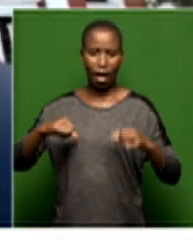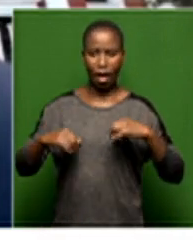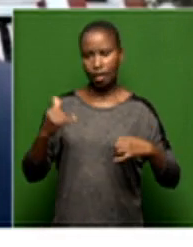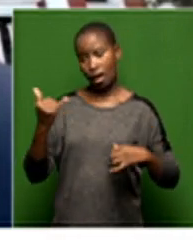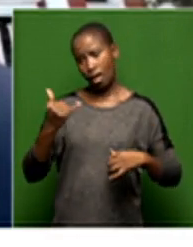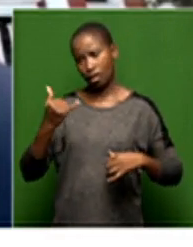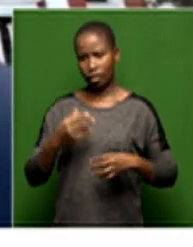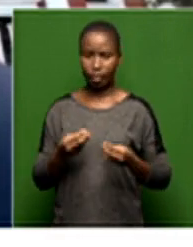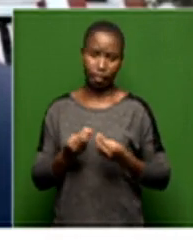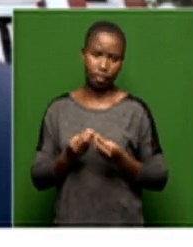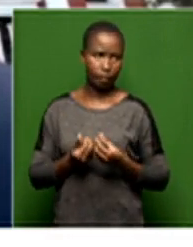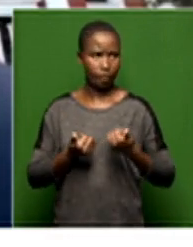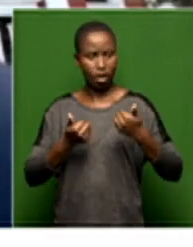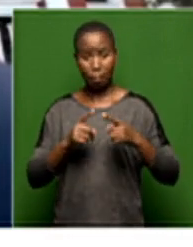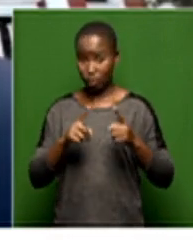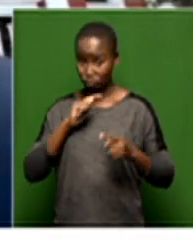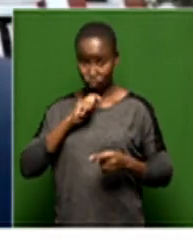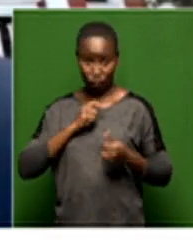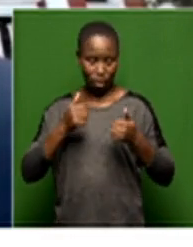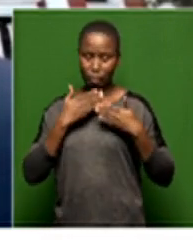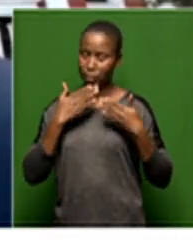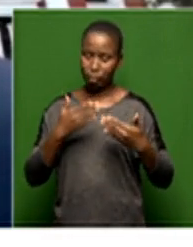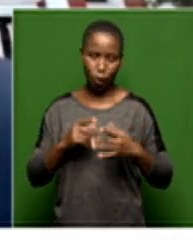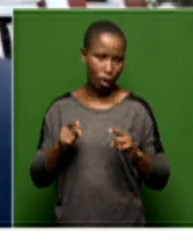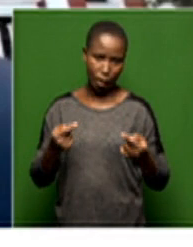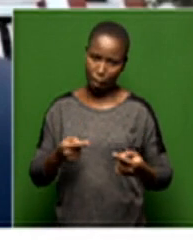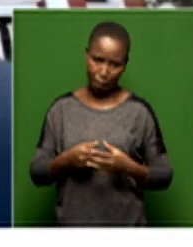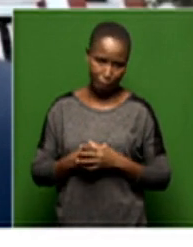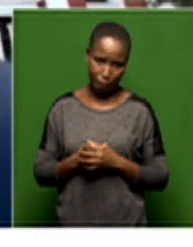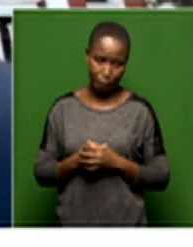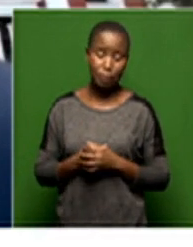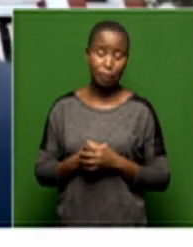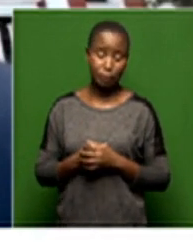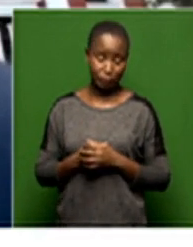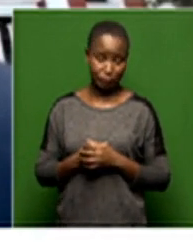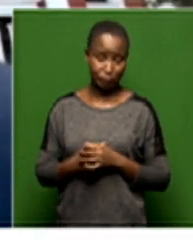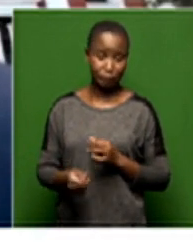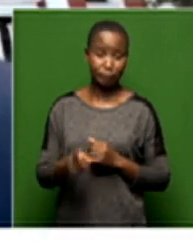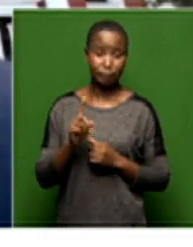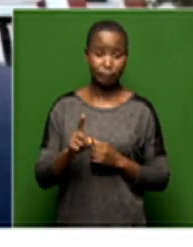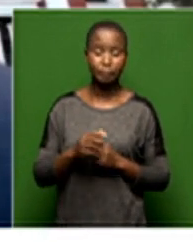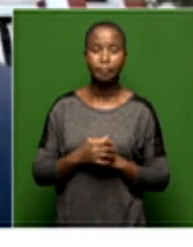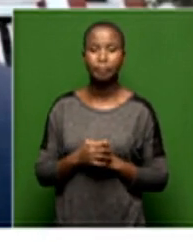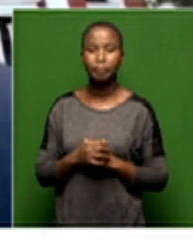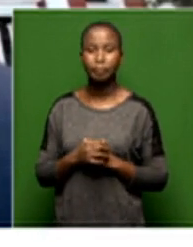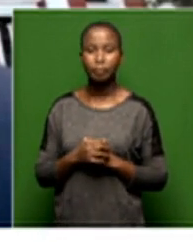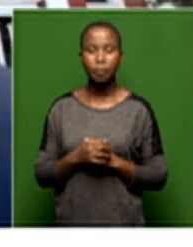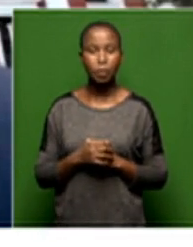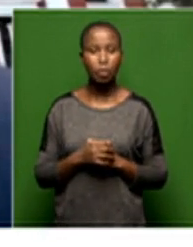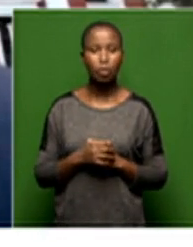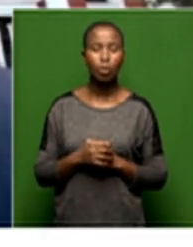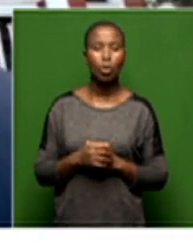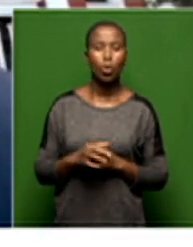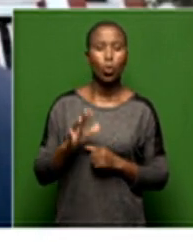things are when they are not. It's only when we do away with